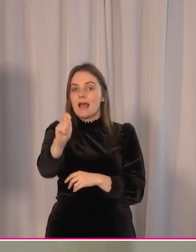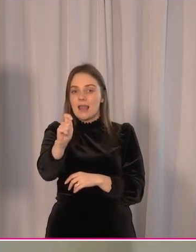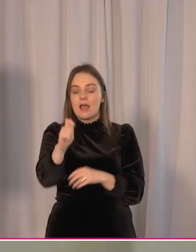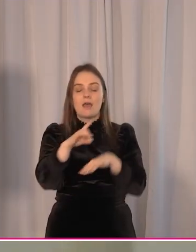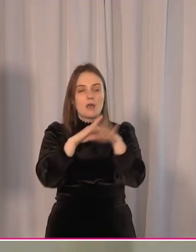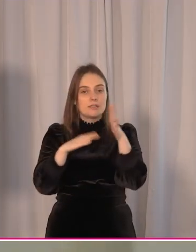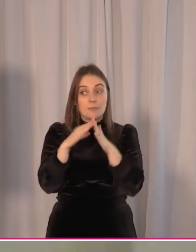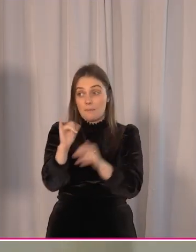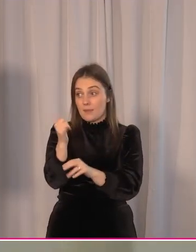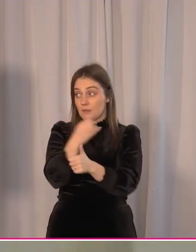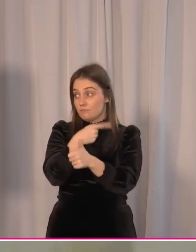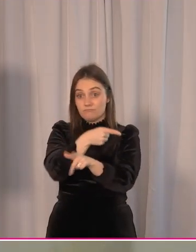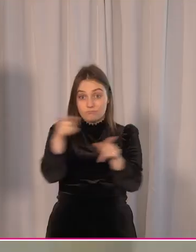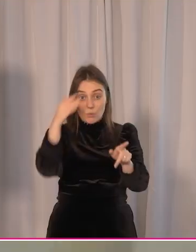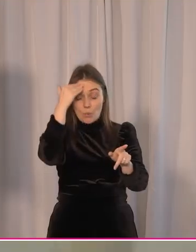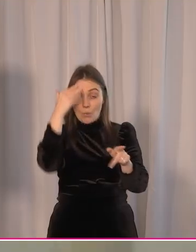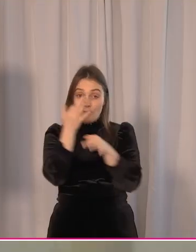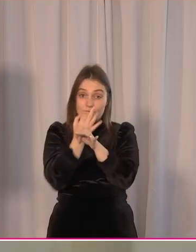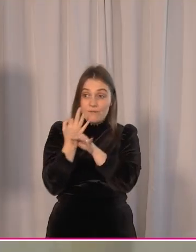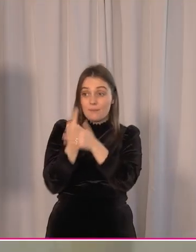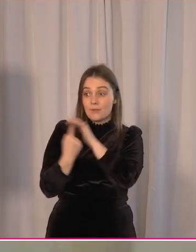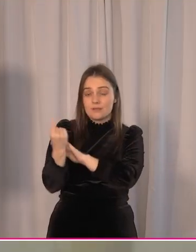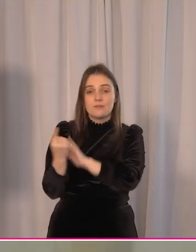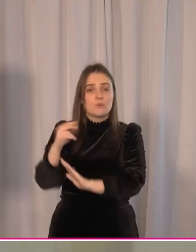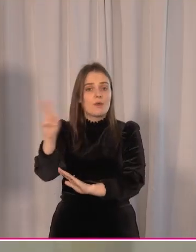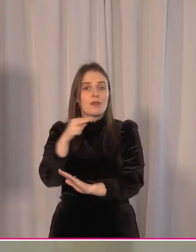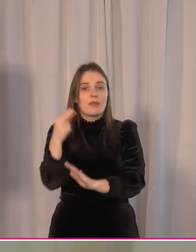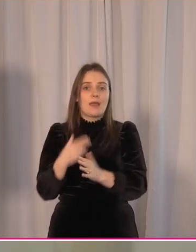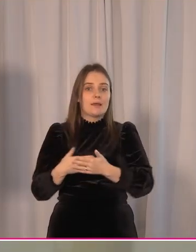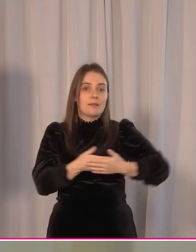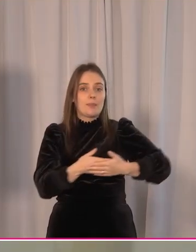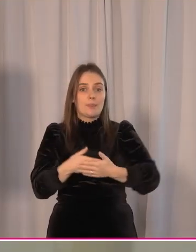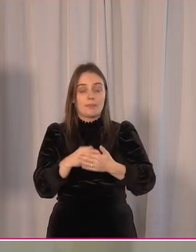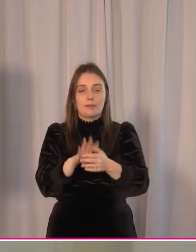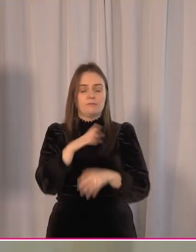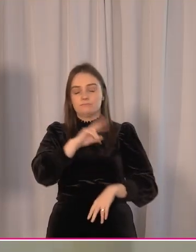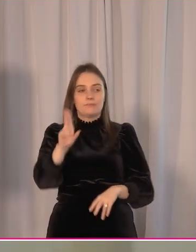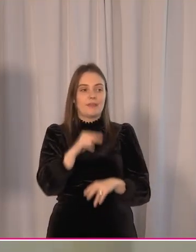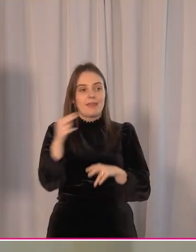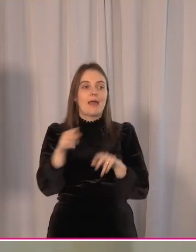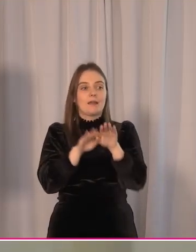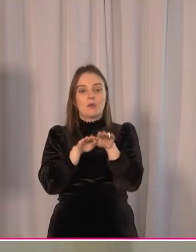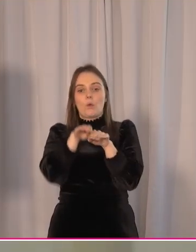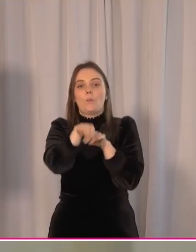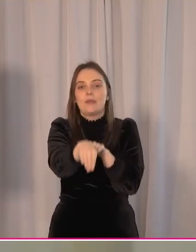maybe other people can know here, family or individuals cannot even put their baby toe into that